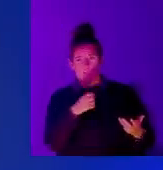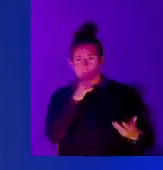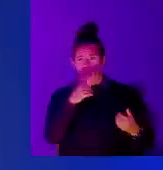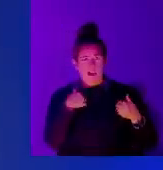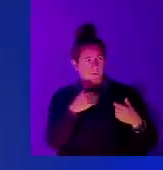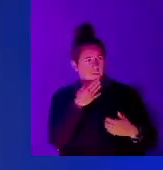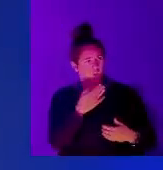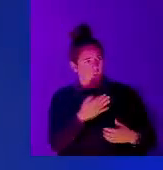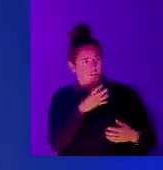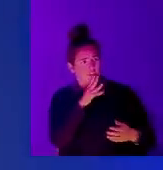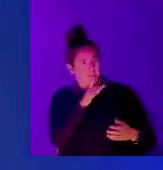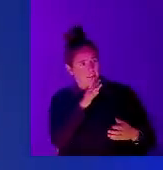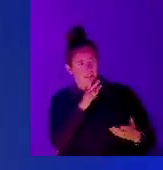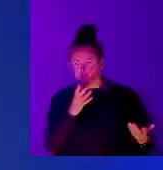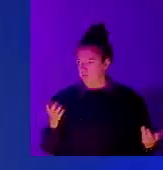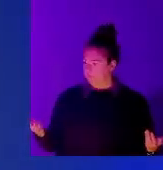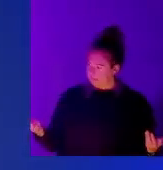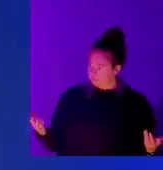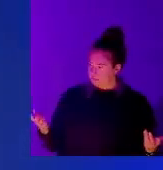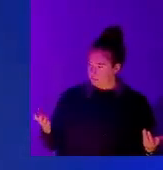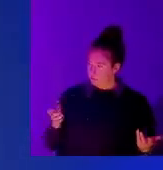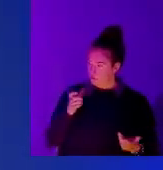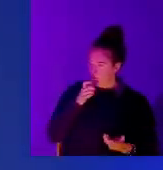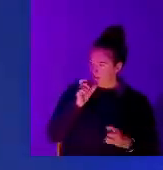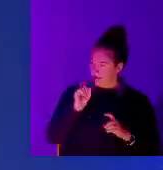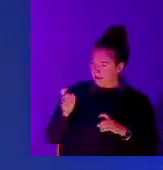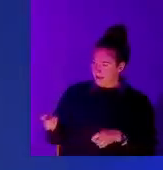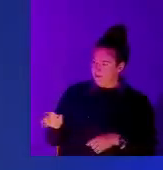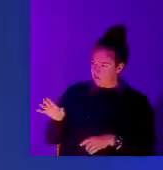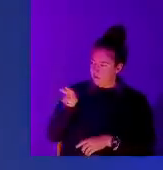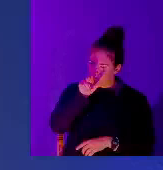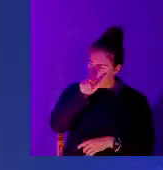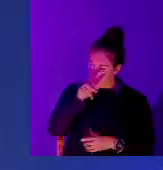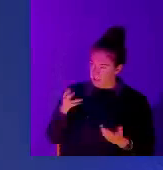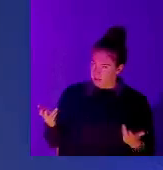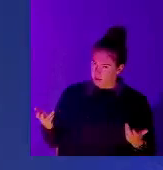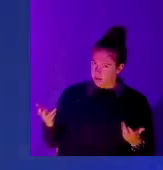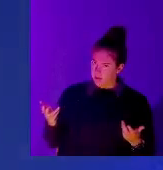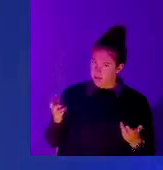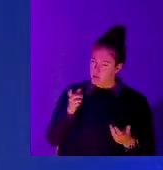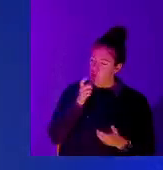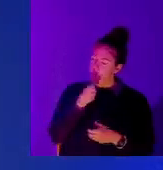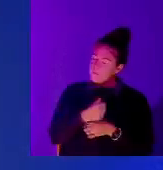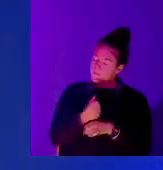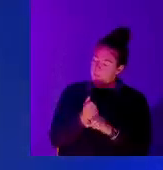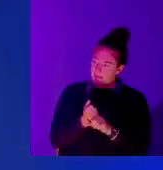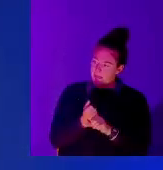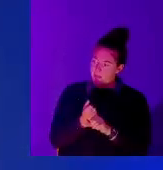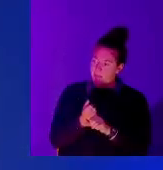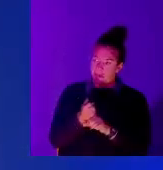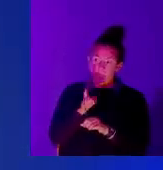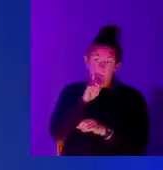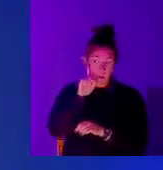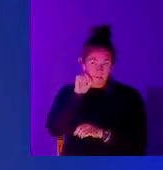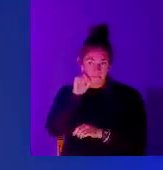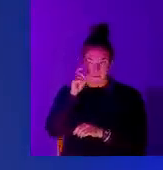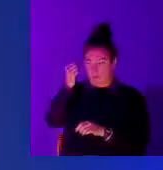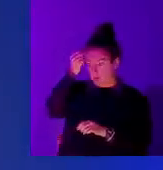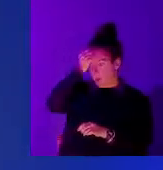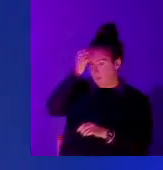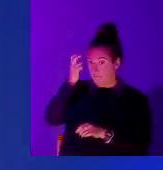"Who gave man his tongue? Who makes him deaf or dumb or blind? I do.